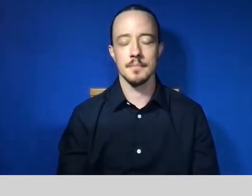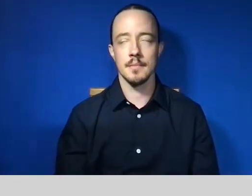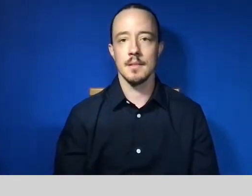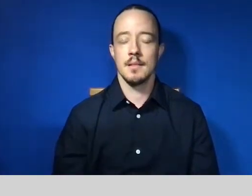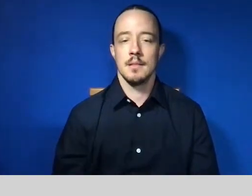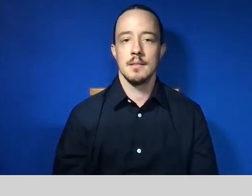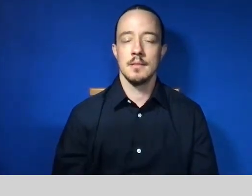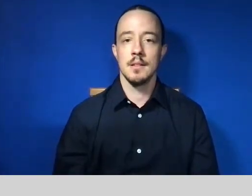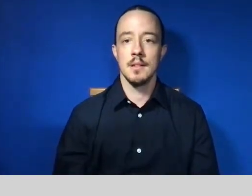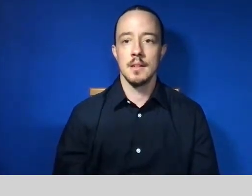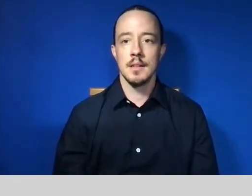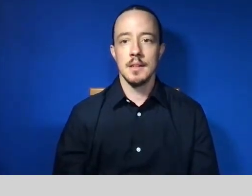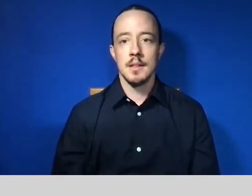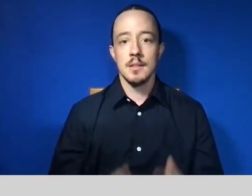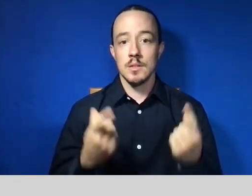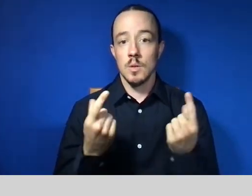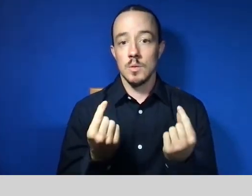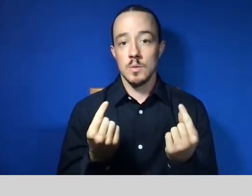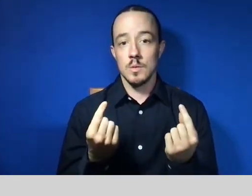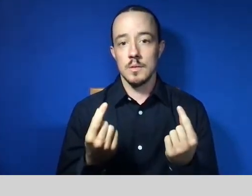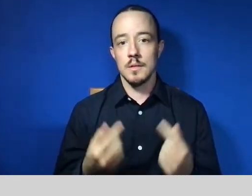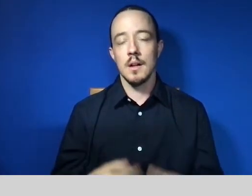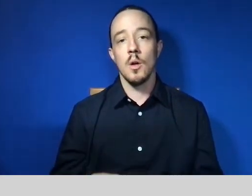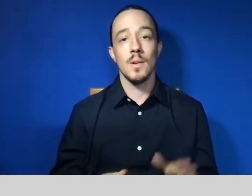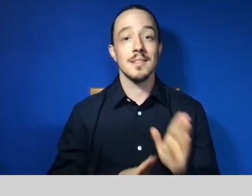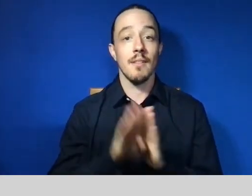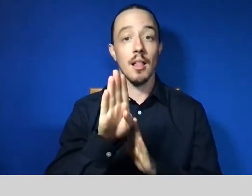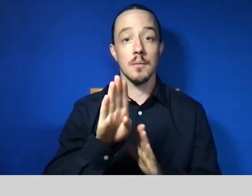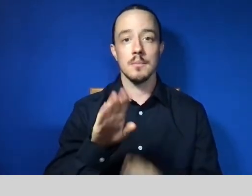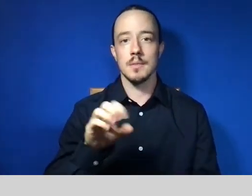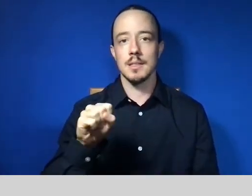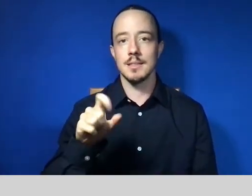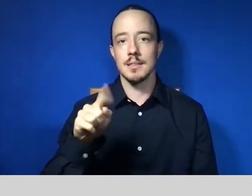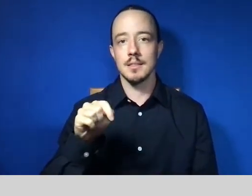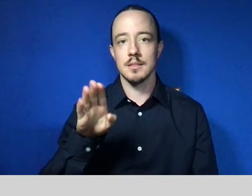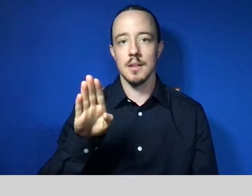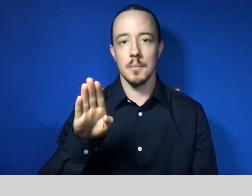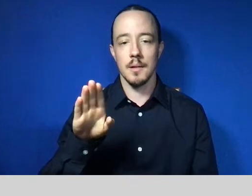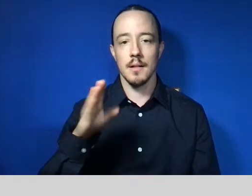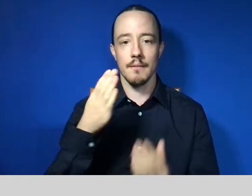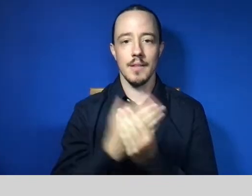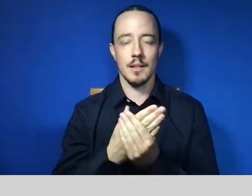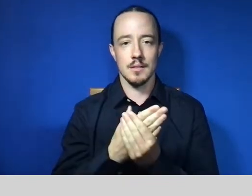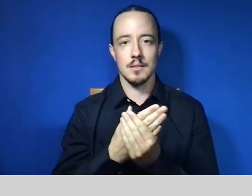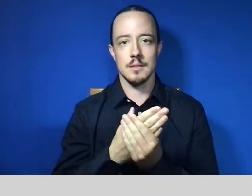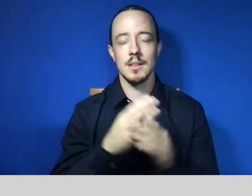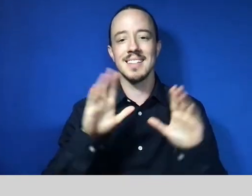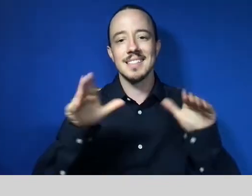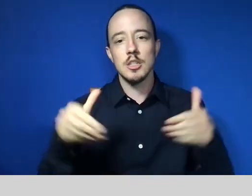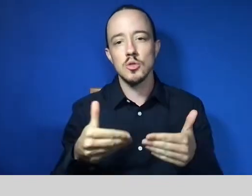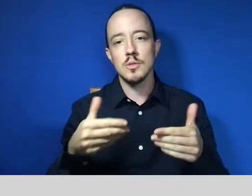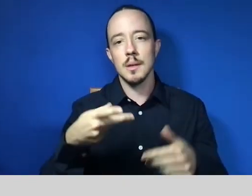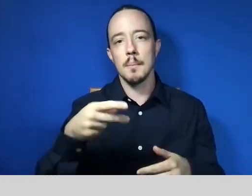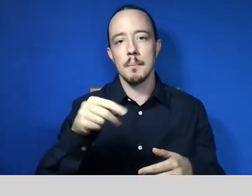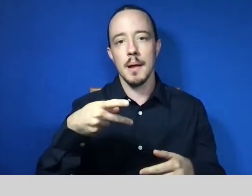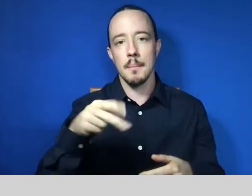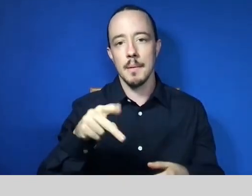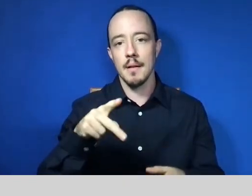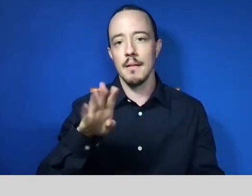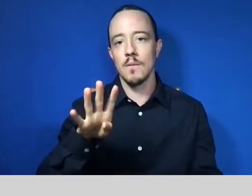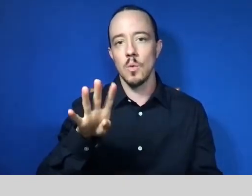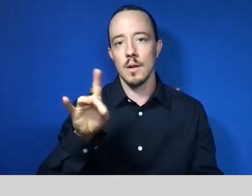up with is stub files. Stub files are introduced in PEP